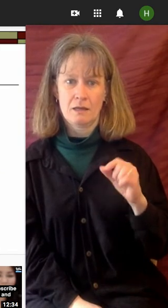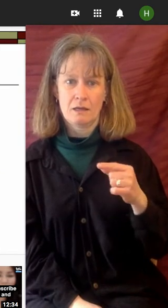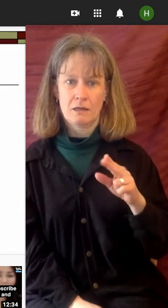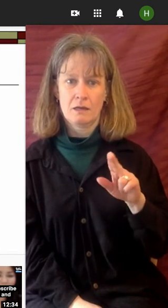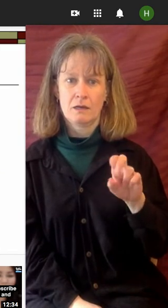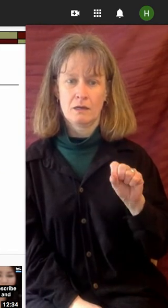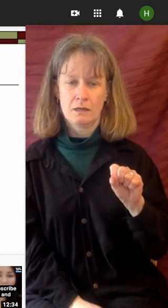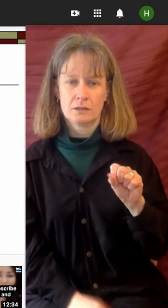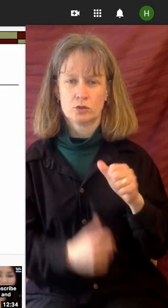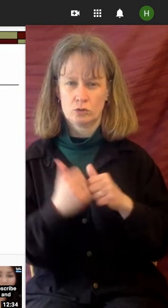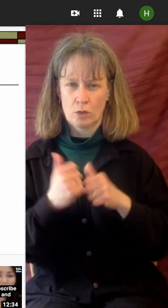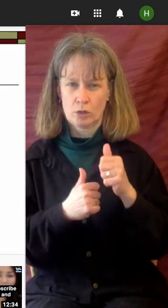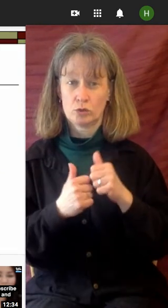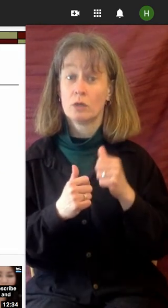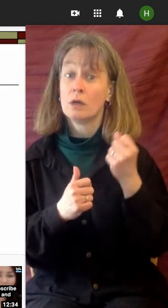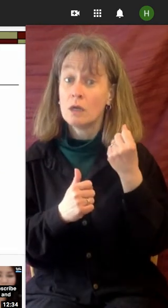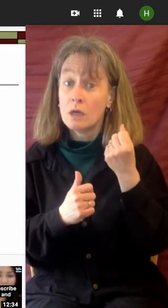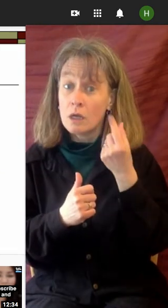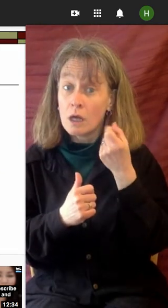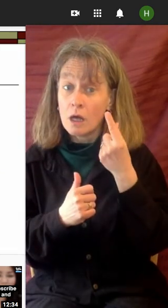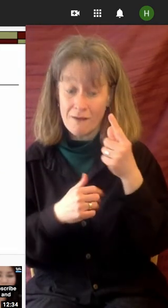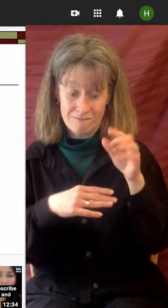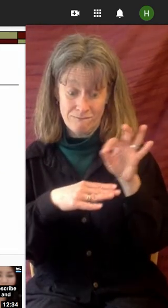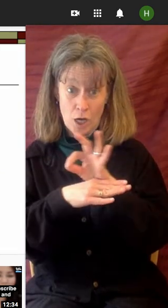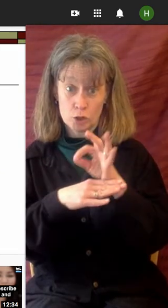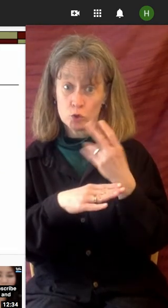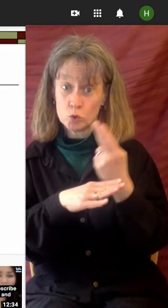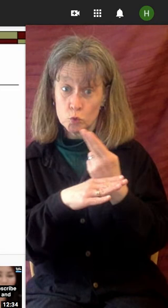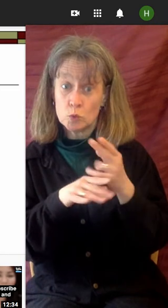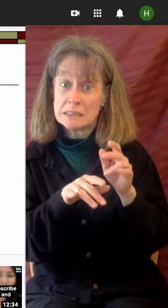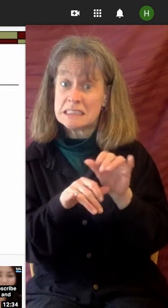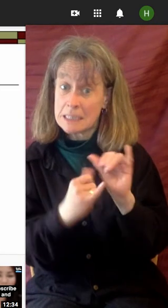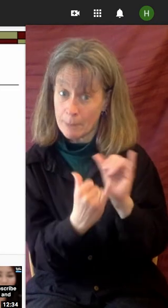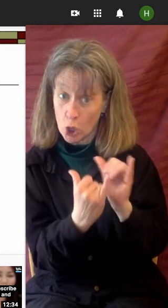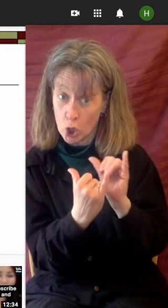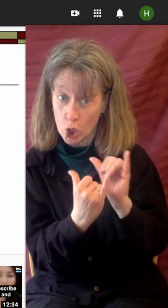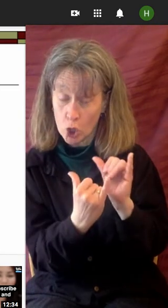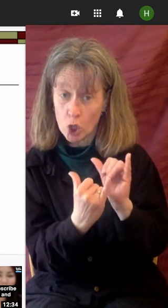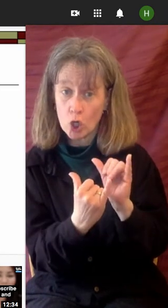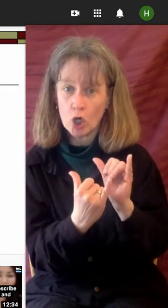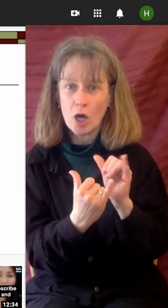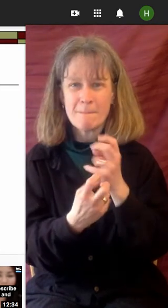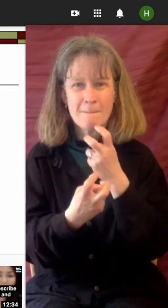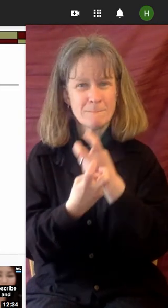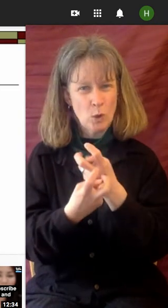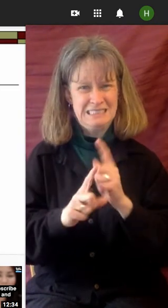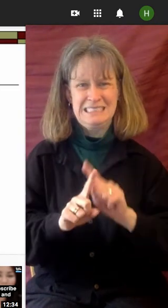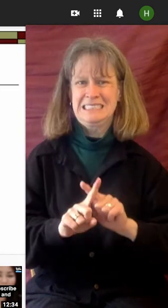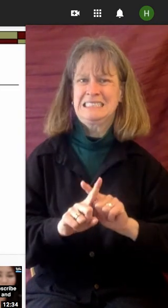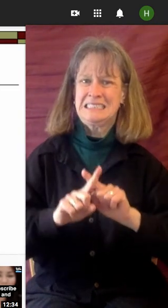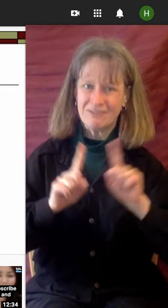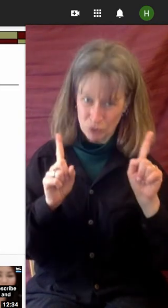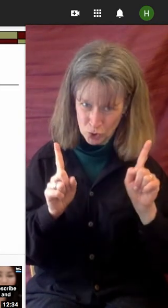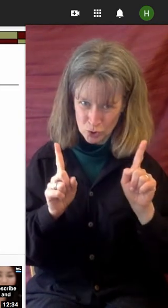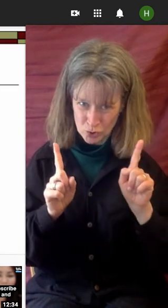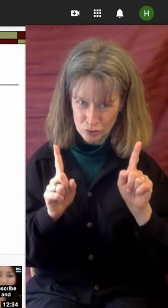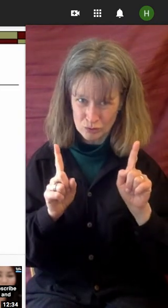similar function, but not similar in structure.